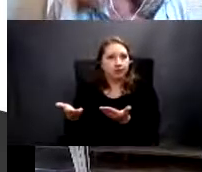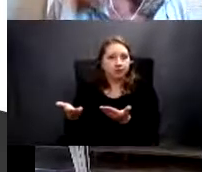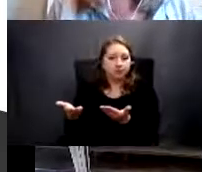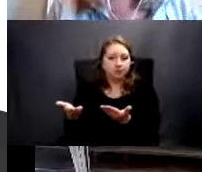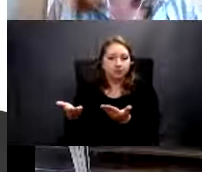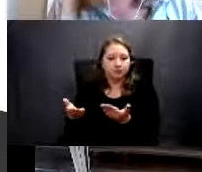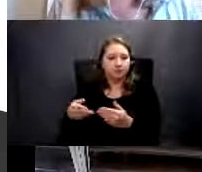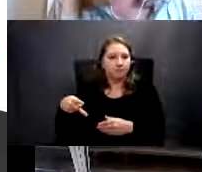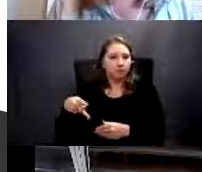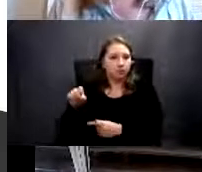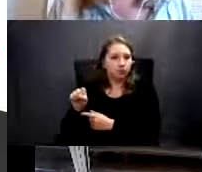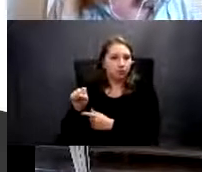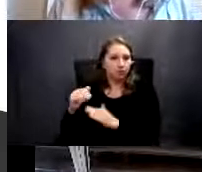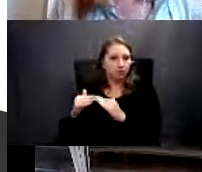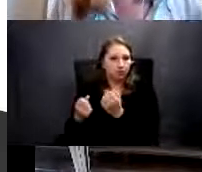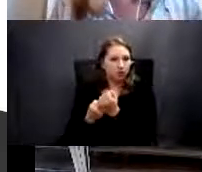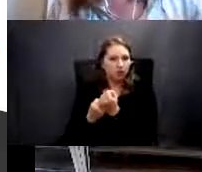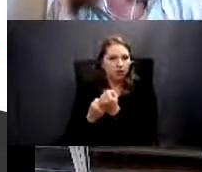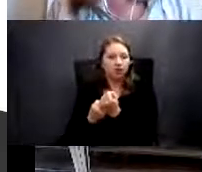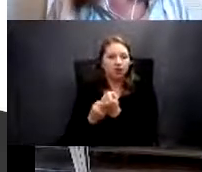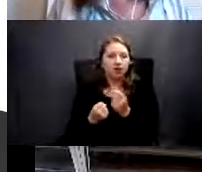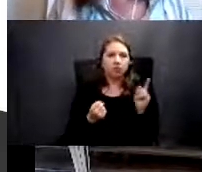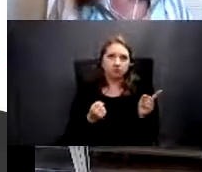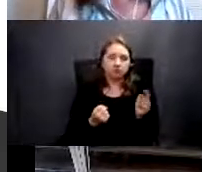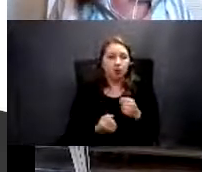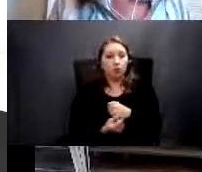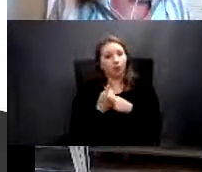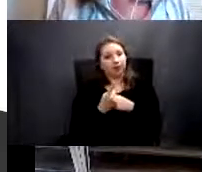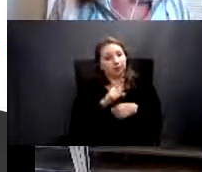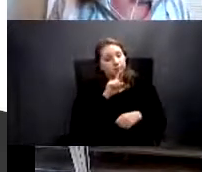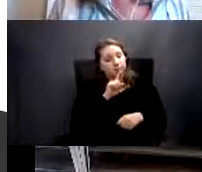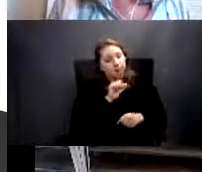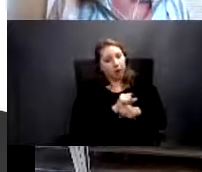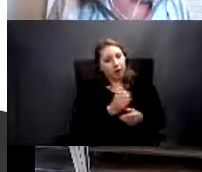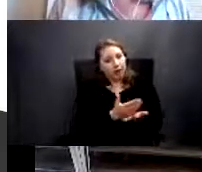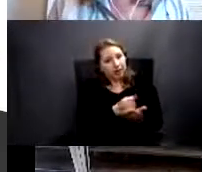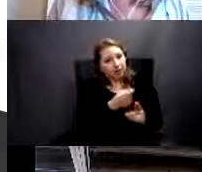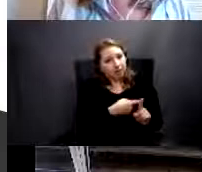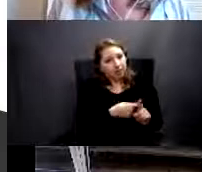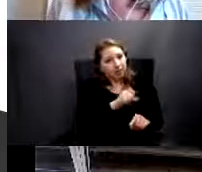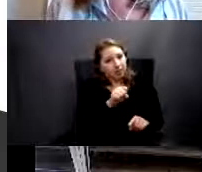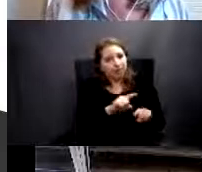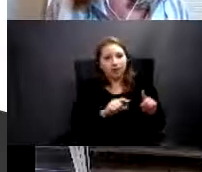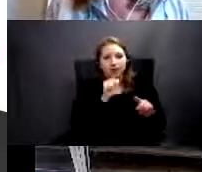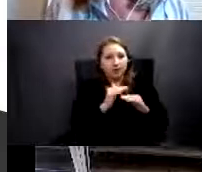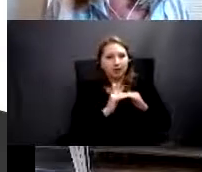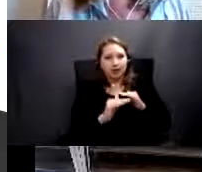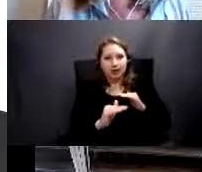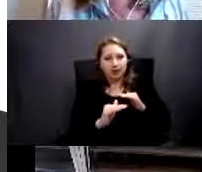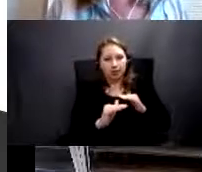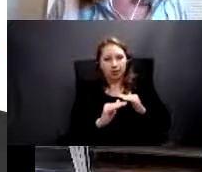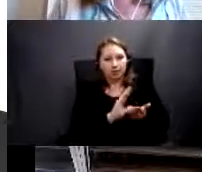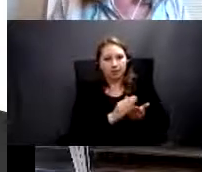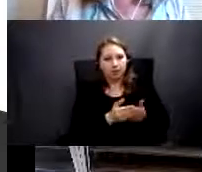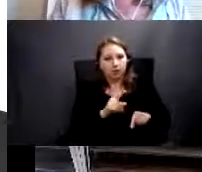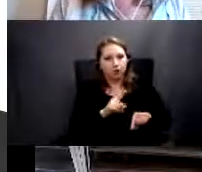peer support. Neither one, well, one of them is guaranteed income every month, but it is not a sustainable amount by any